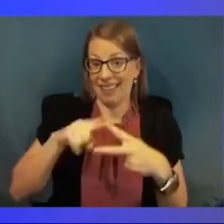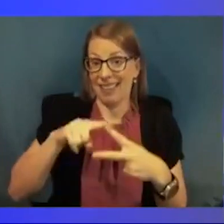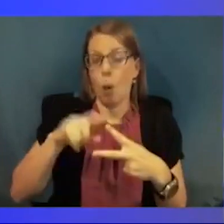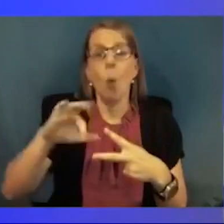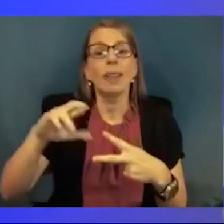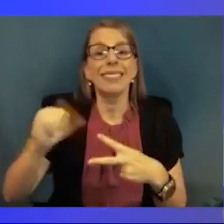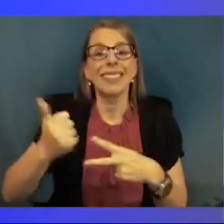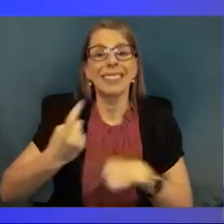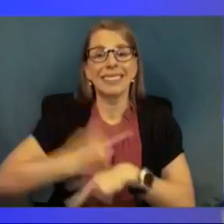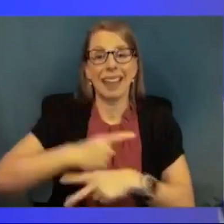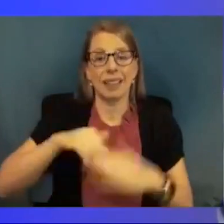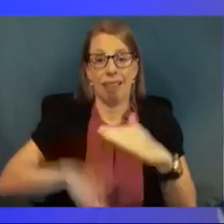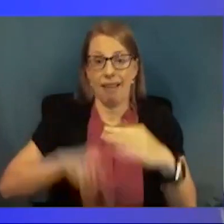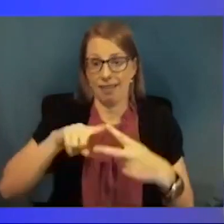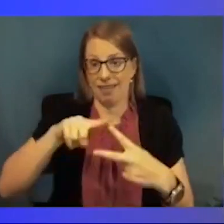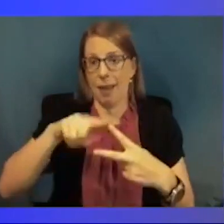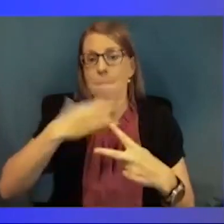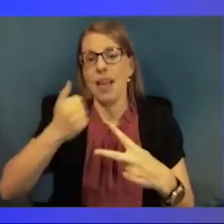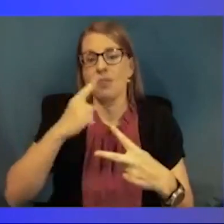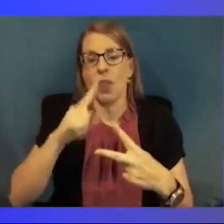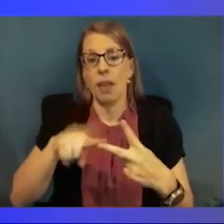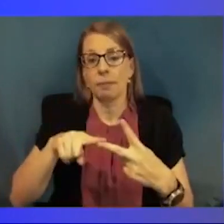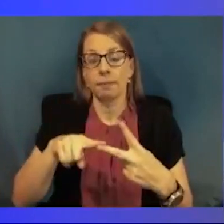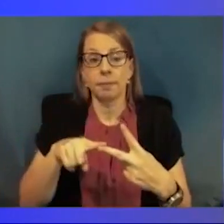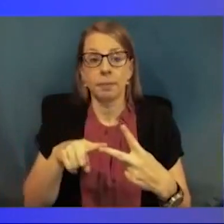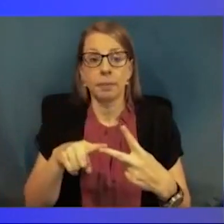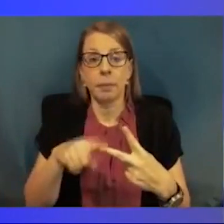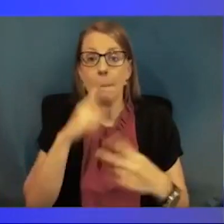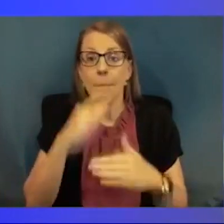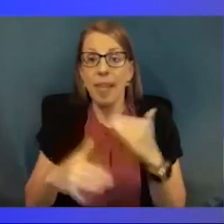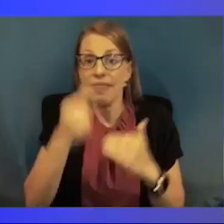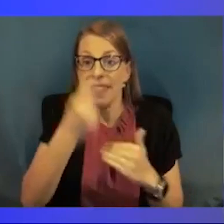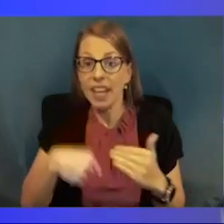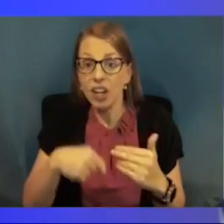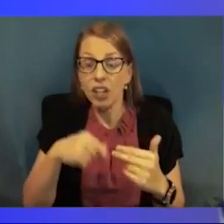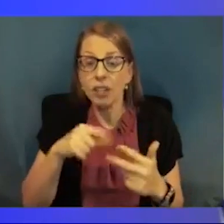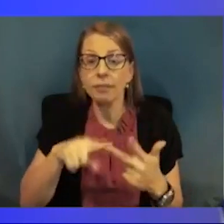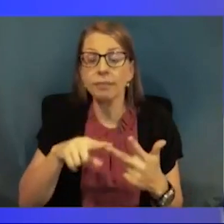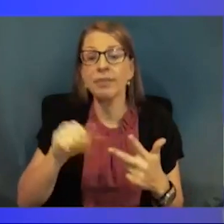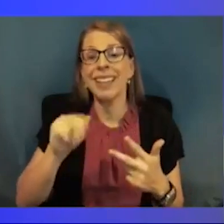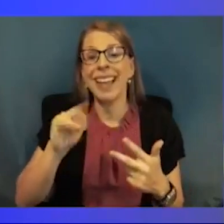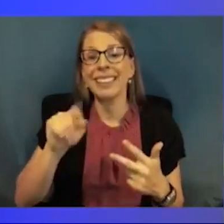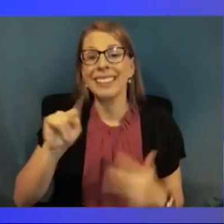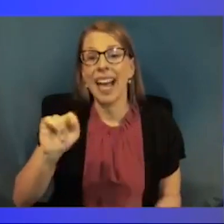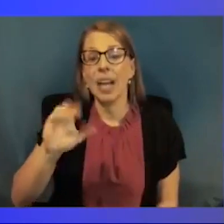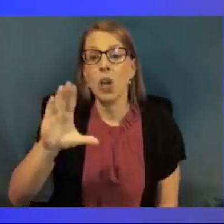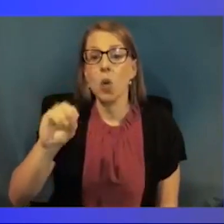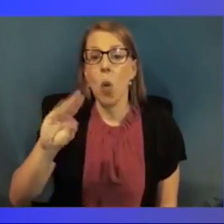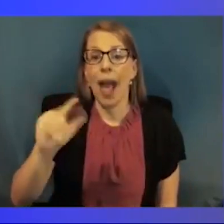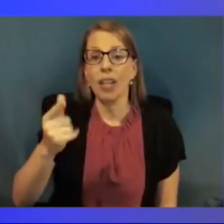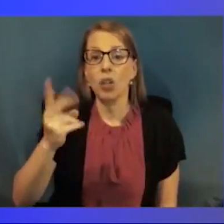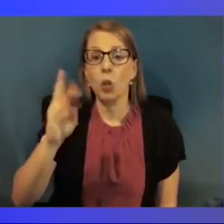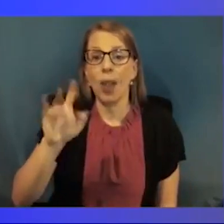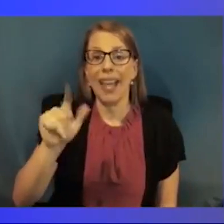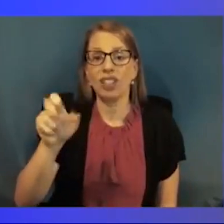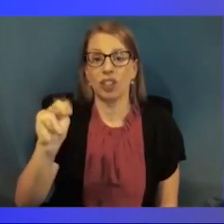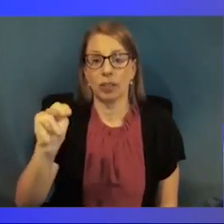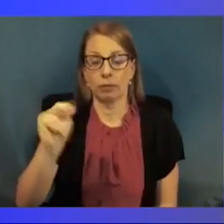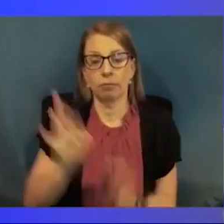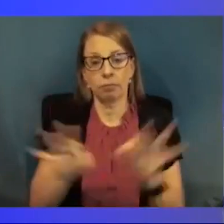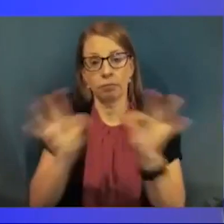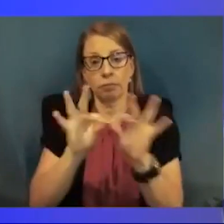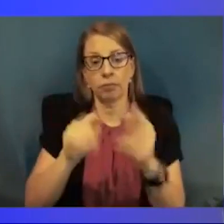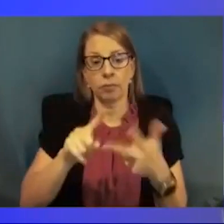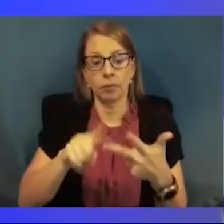much better to get that drug then. Again, the blood thinners, anticoagulation is important, and then if you meet criteria, it will be the dexamethasone,